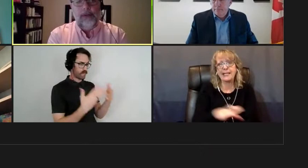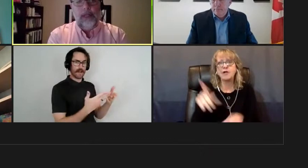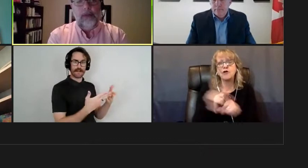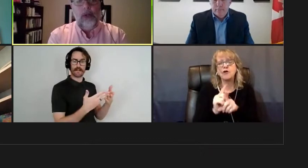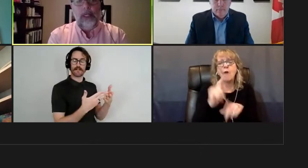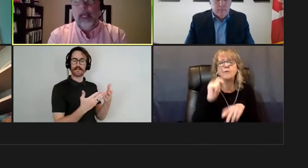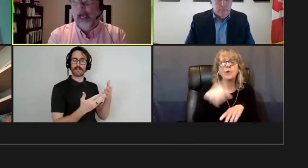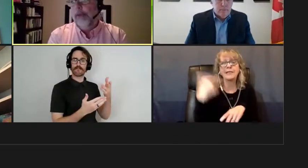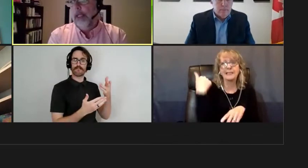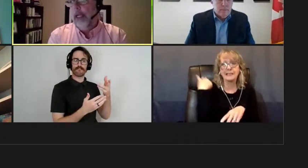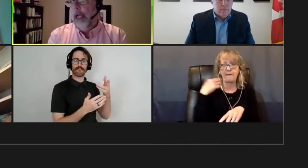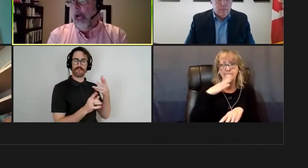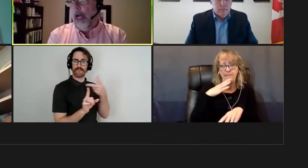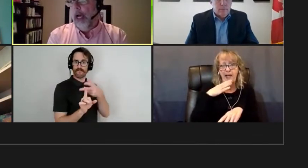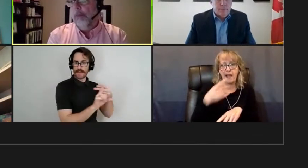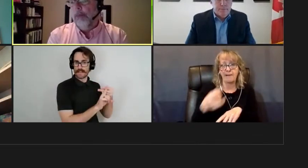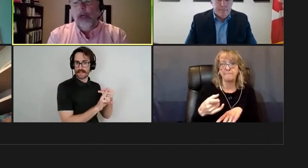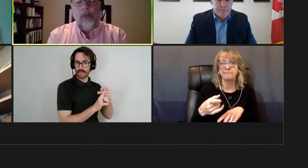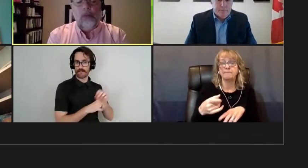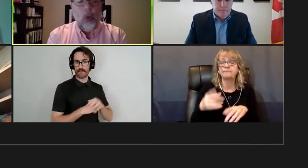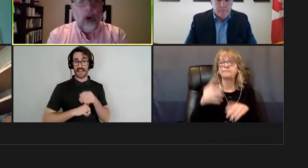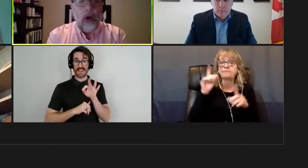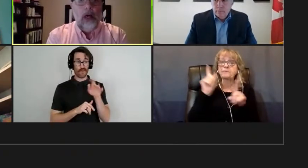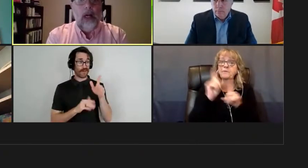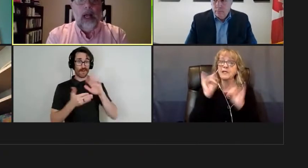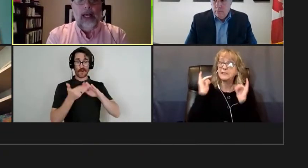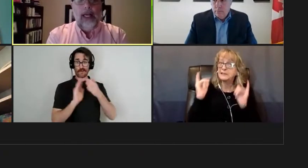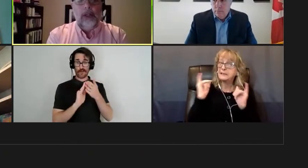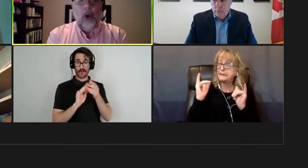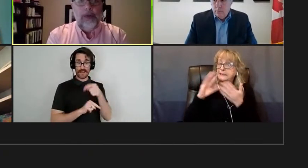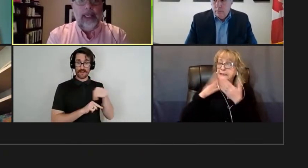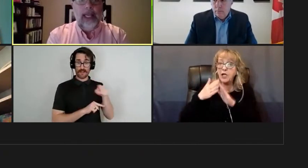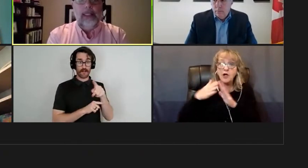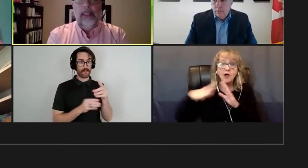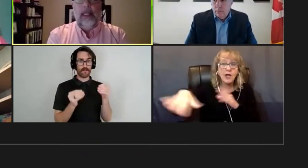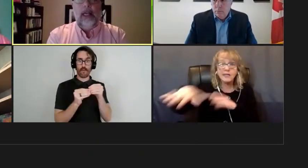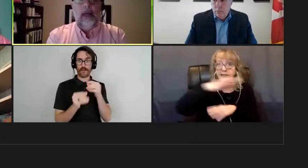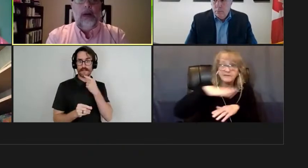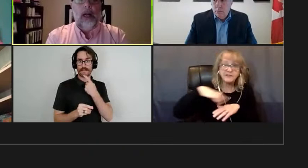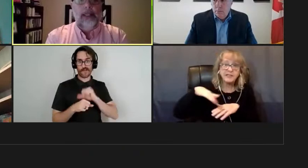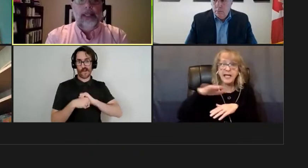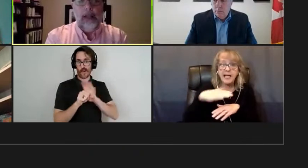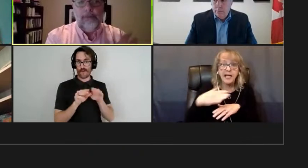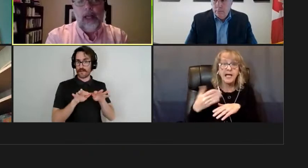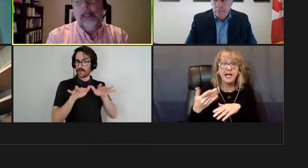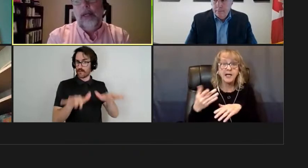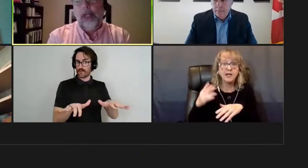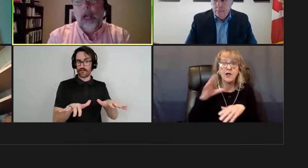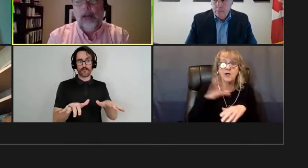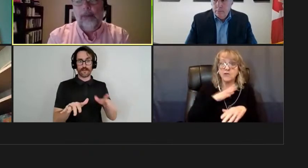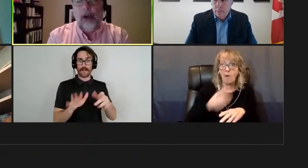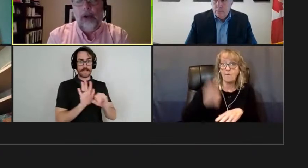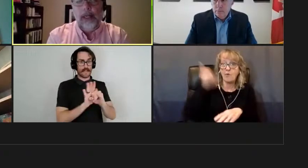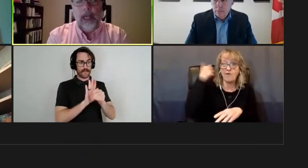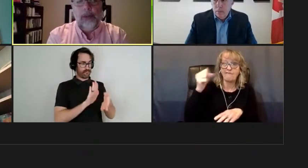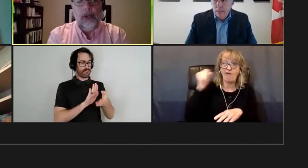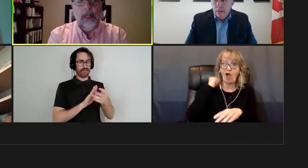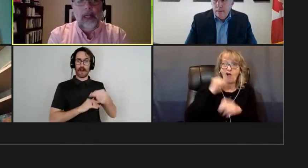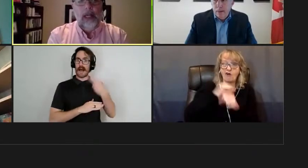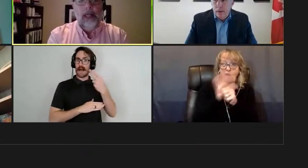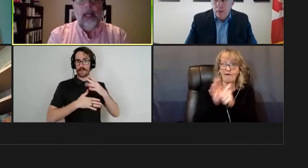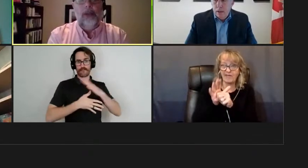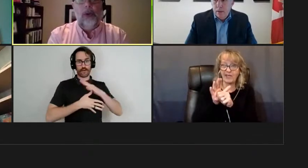If a community is having, more COVID cases and are identified as a high priority